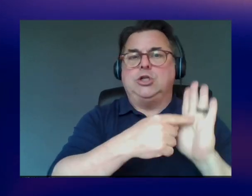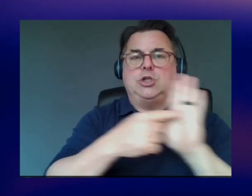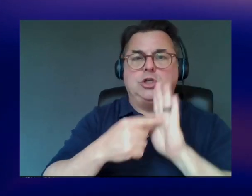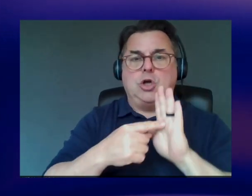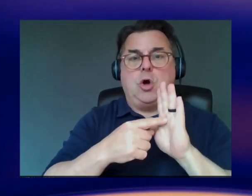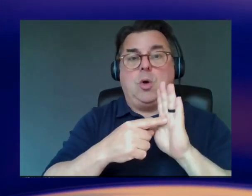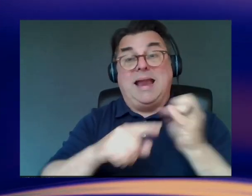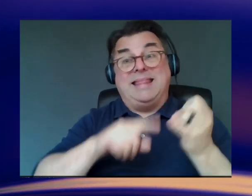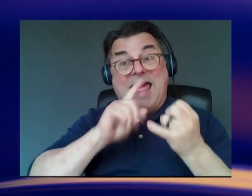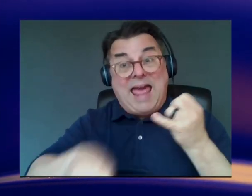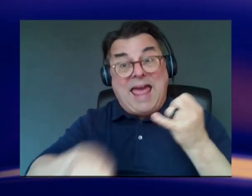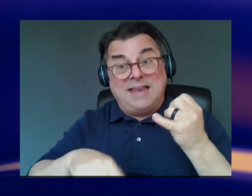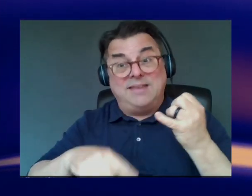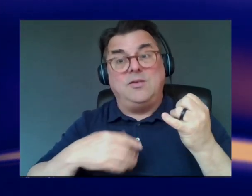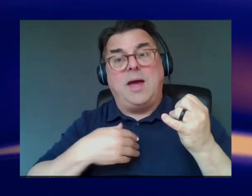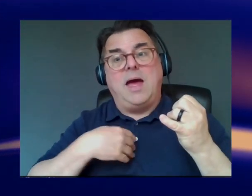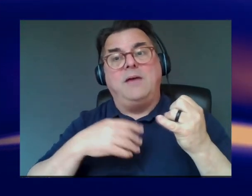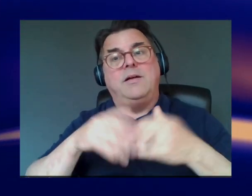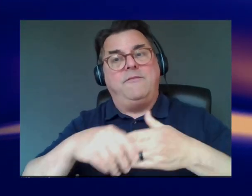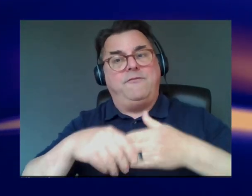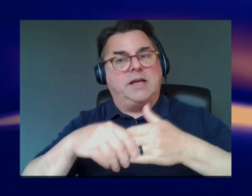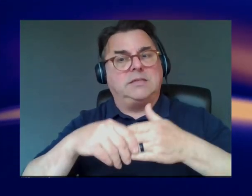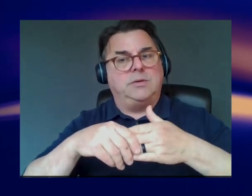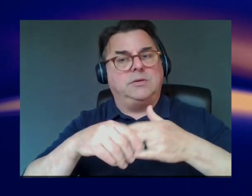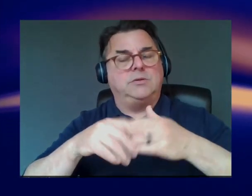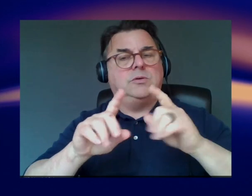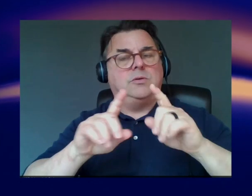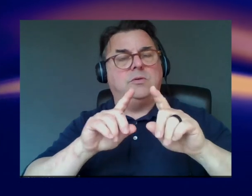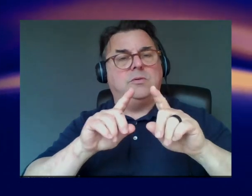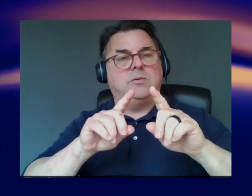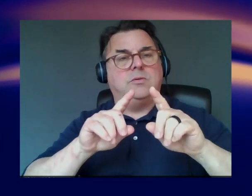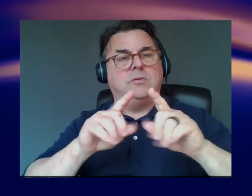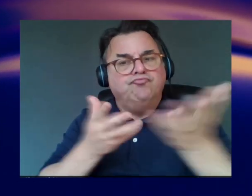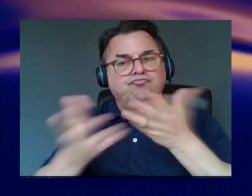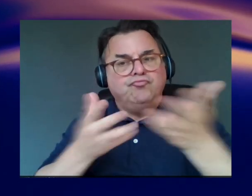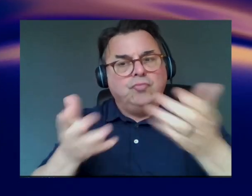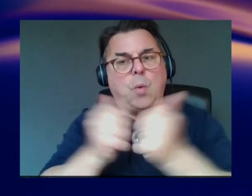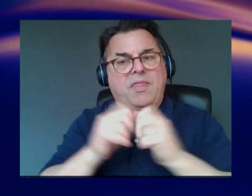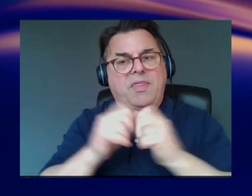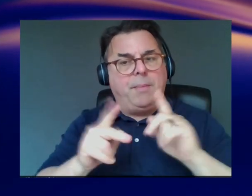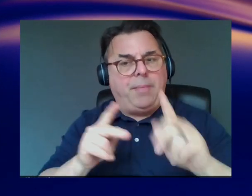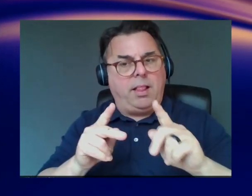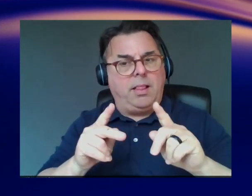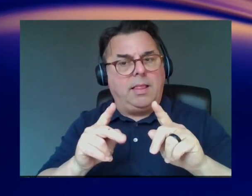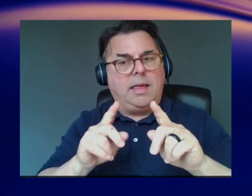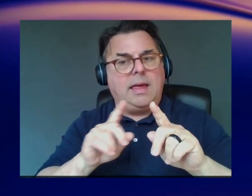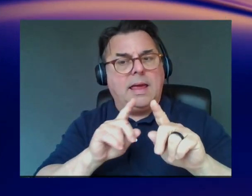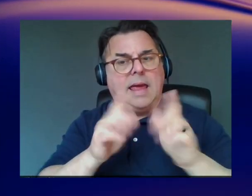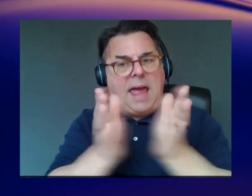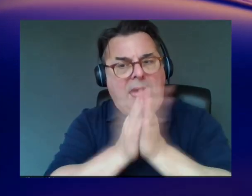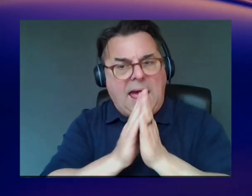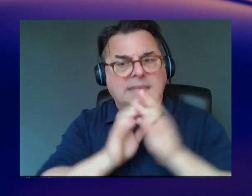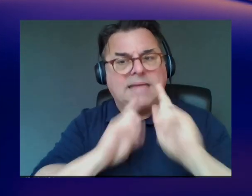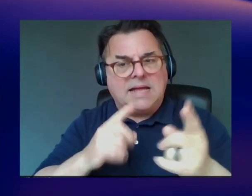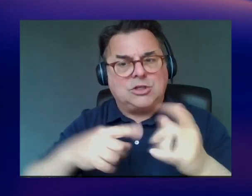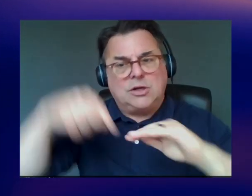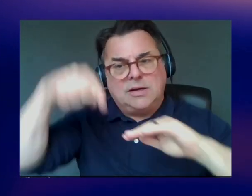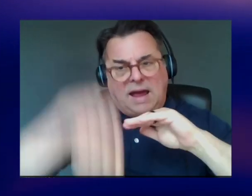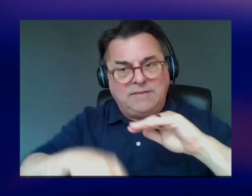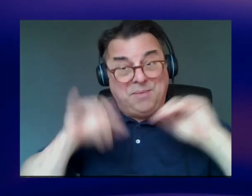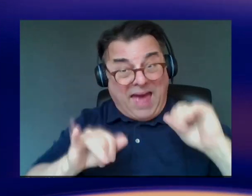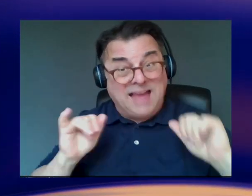deeper into some of the questions that we couldn't answer during the first 60 minutes. Oh, that's awesome. So, like, it is actually a very structured show in terms of